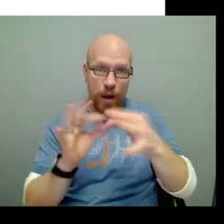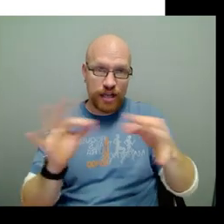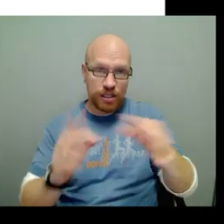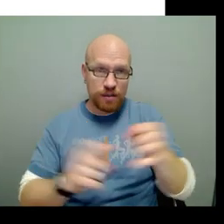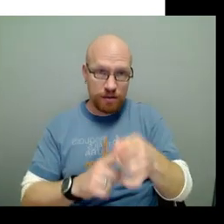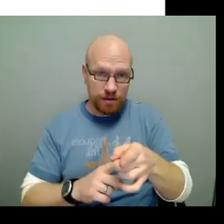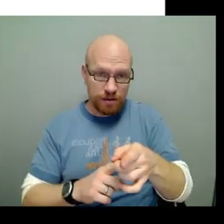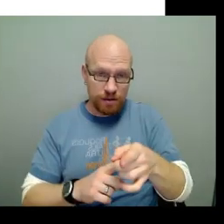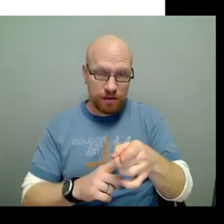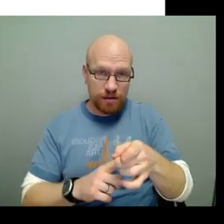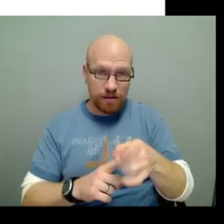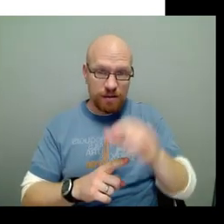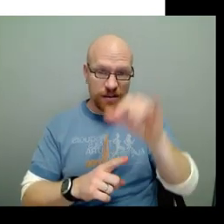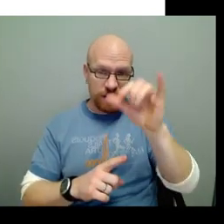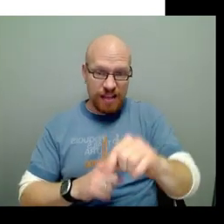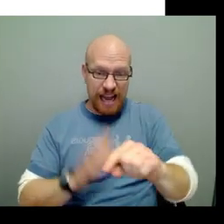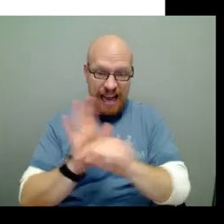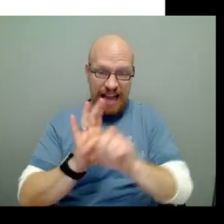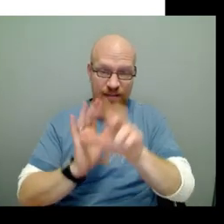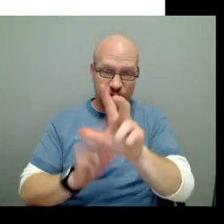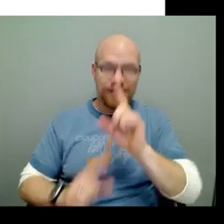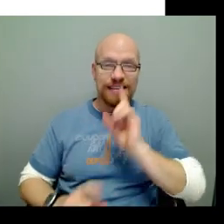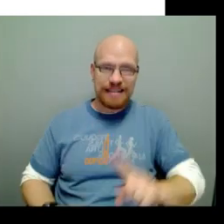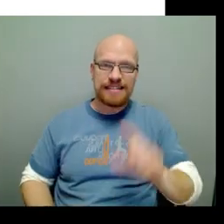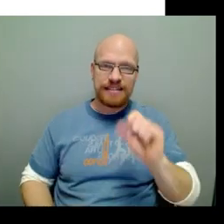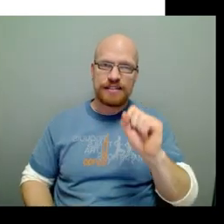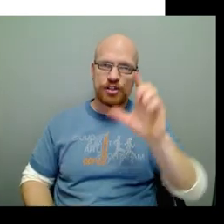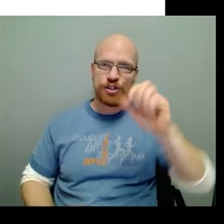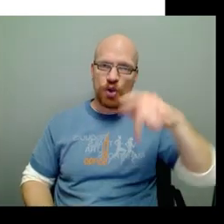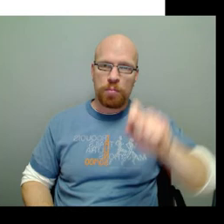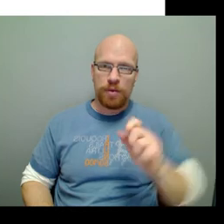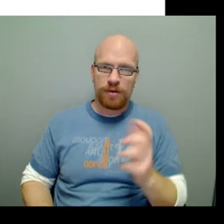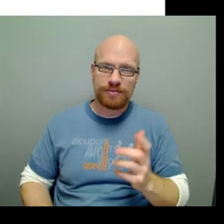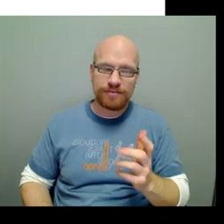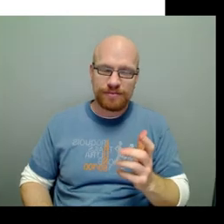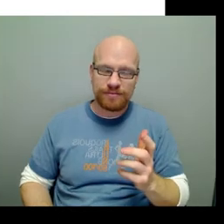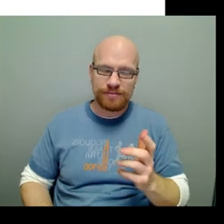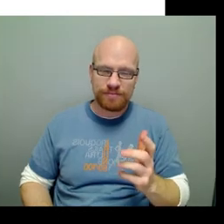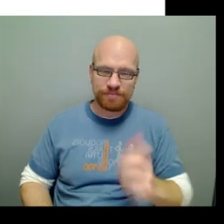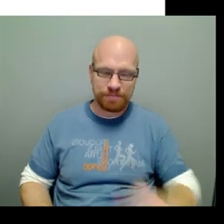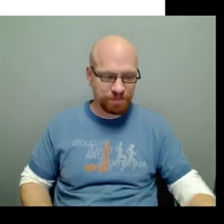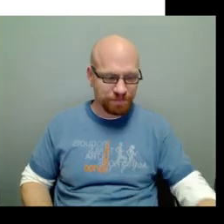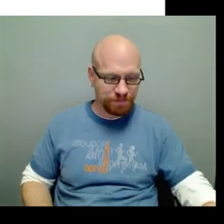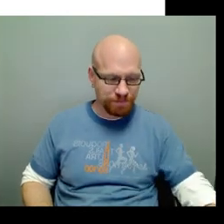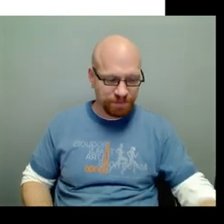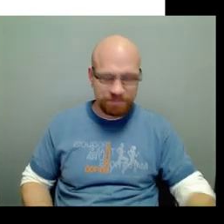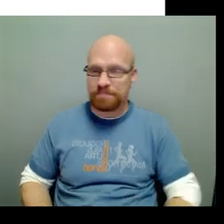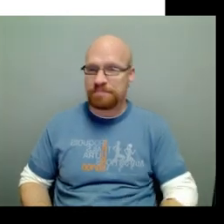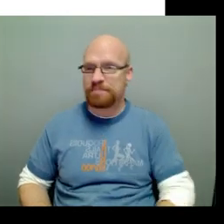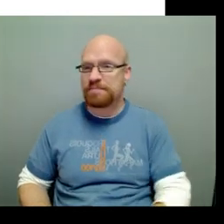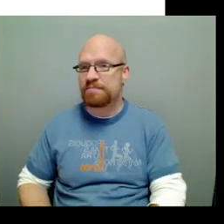linear equation, that -3 is the slope.